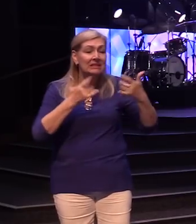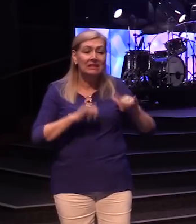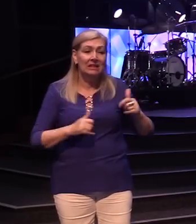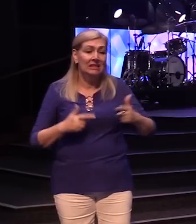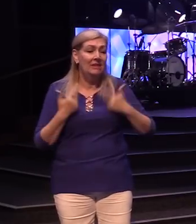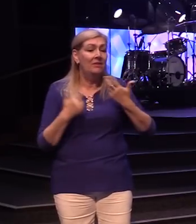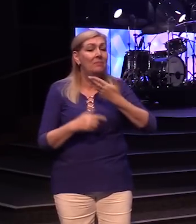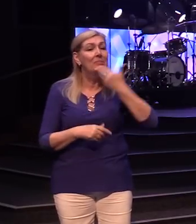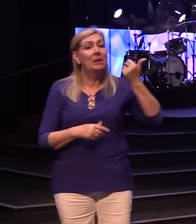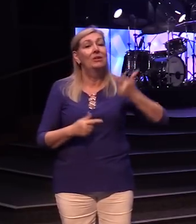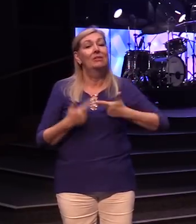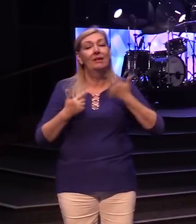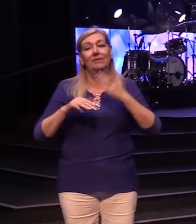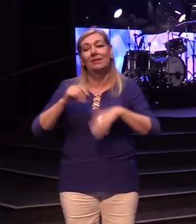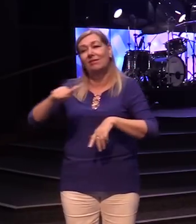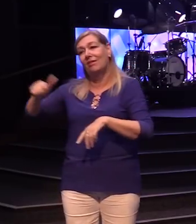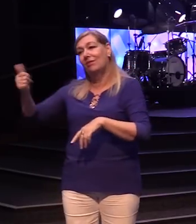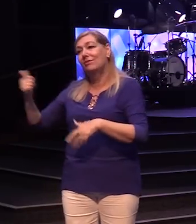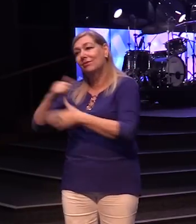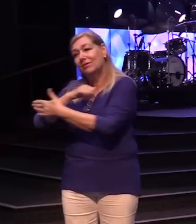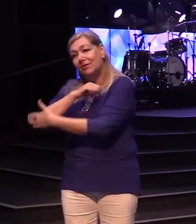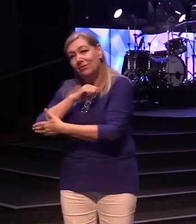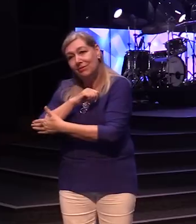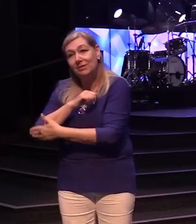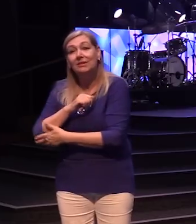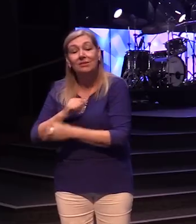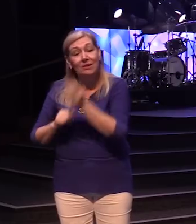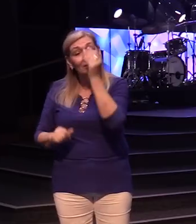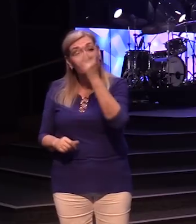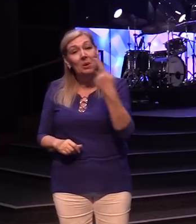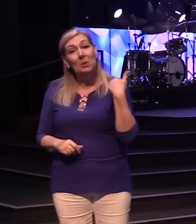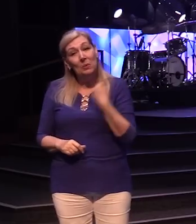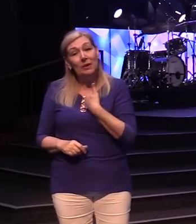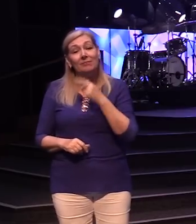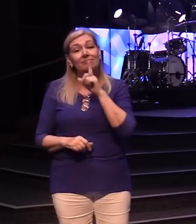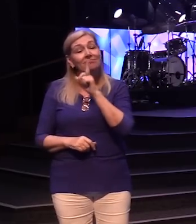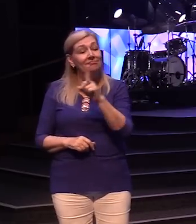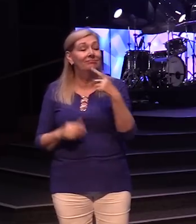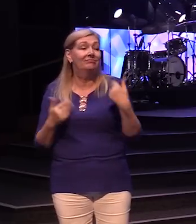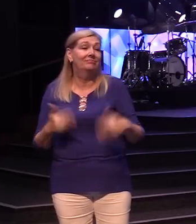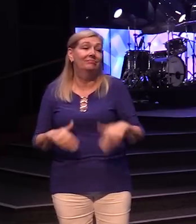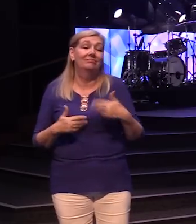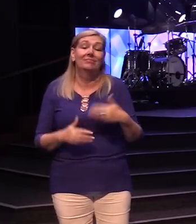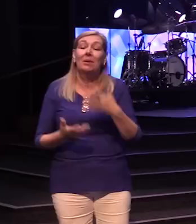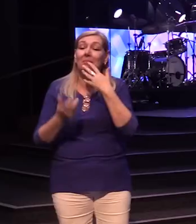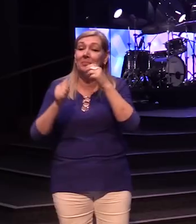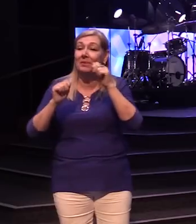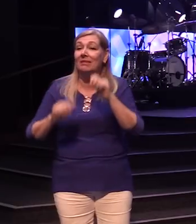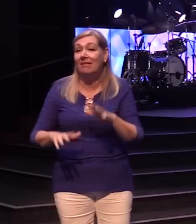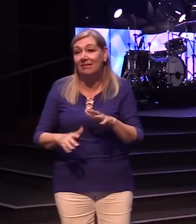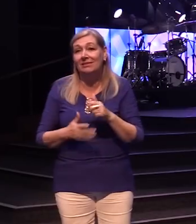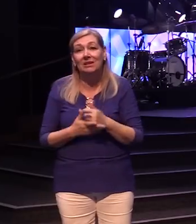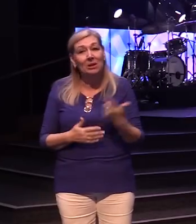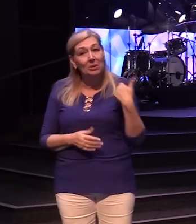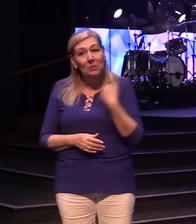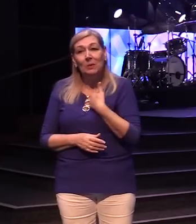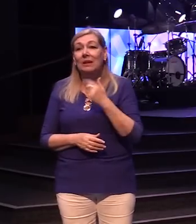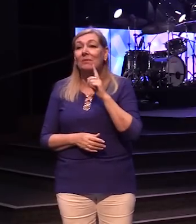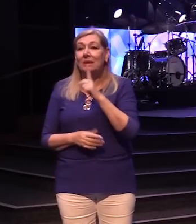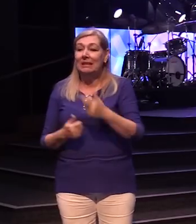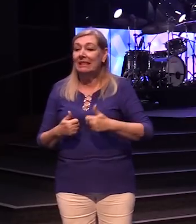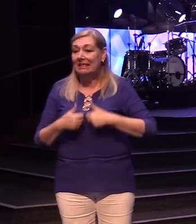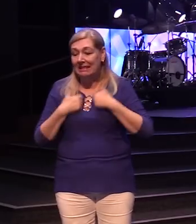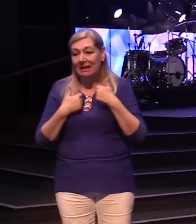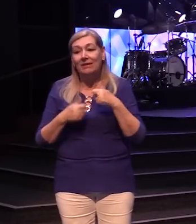that means that we will be held accountable before God in a higher way, not a lesser way. We are